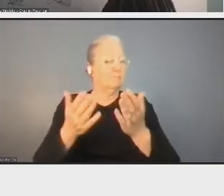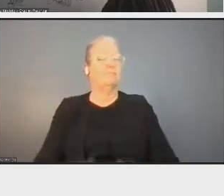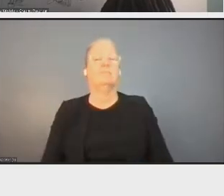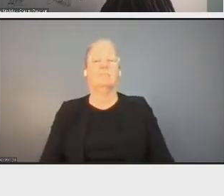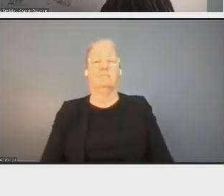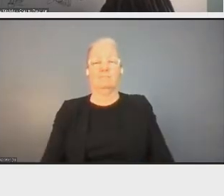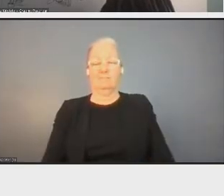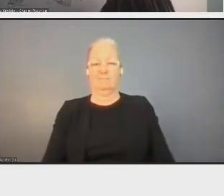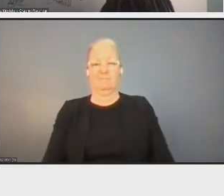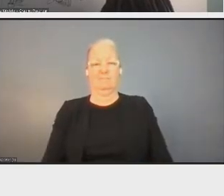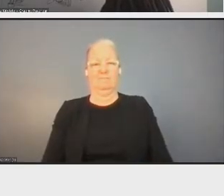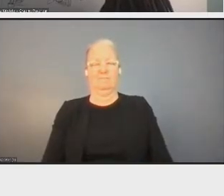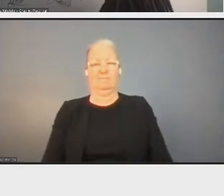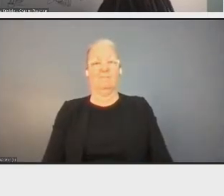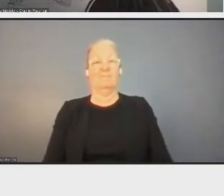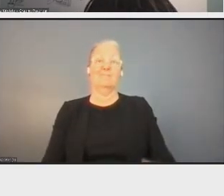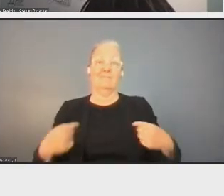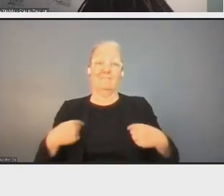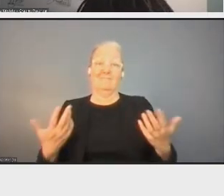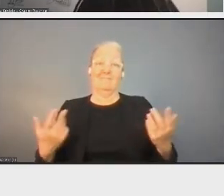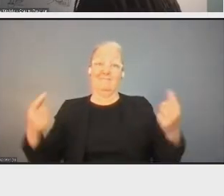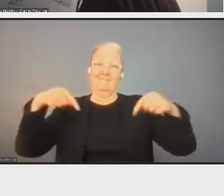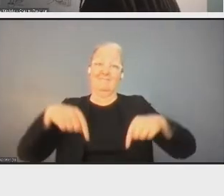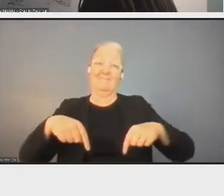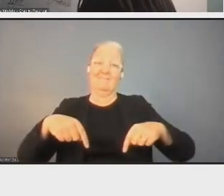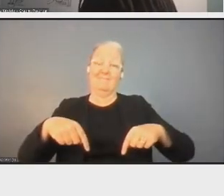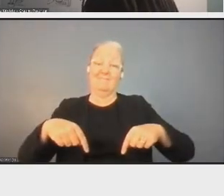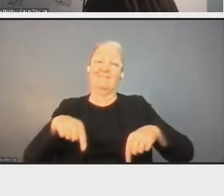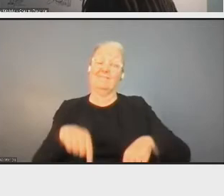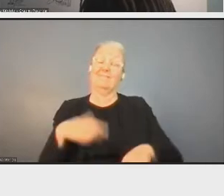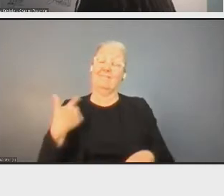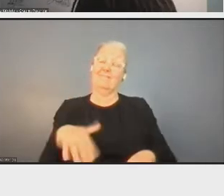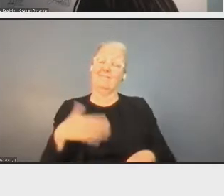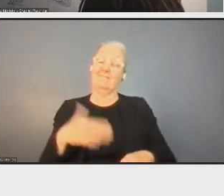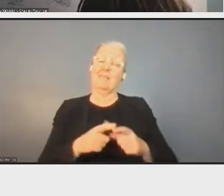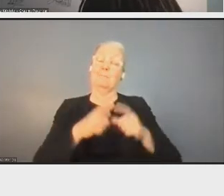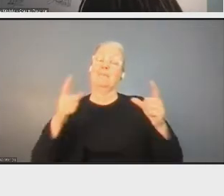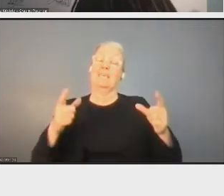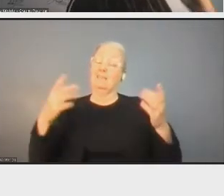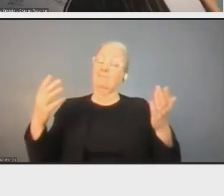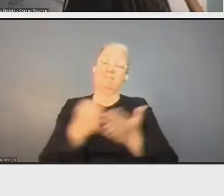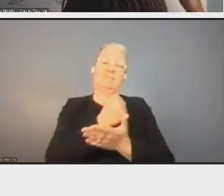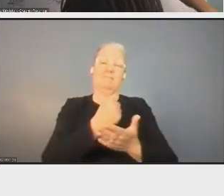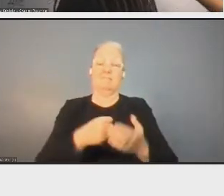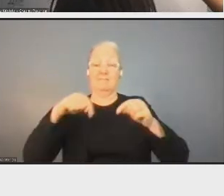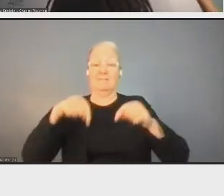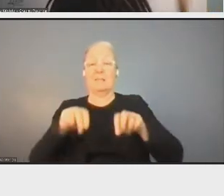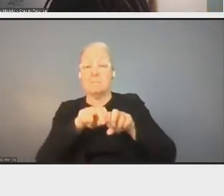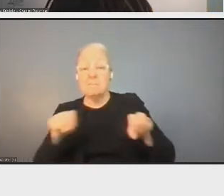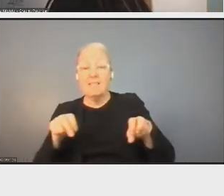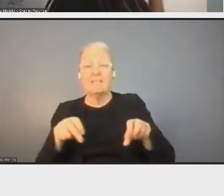Well, we are here, and this has been a very big achievement. To be able to have this panel and have all